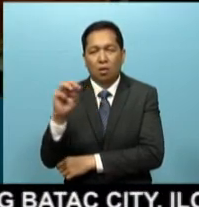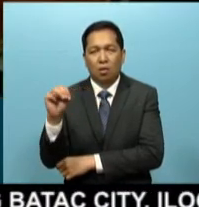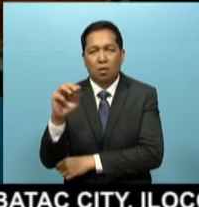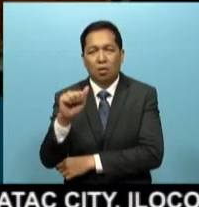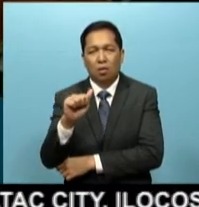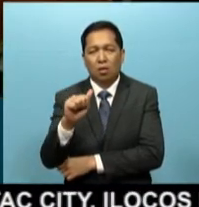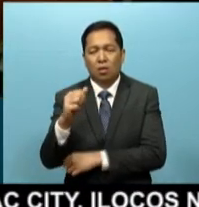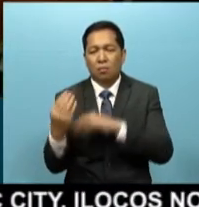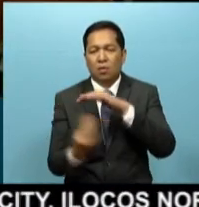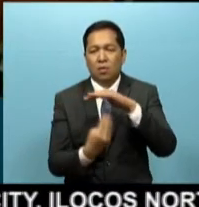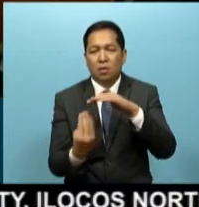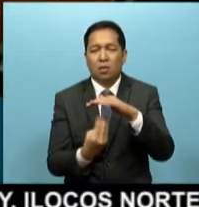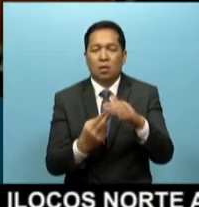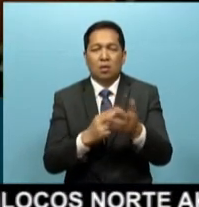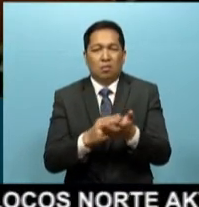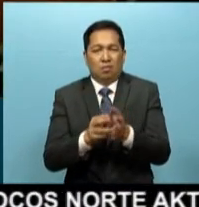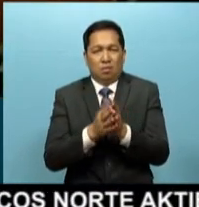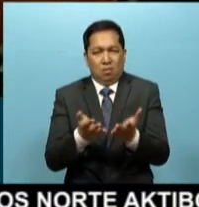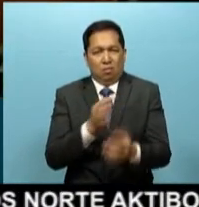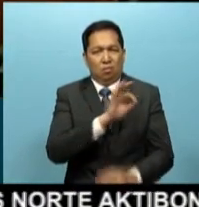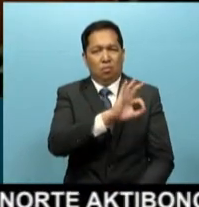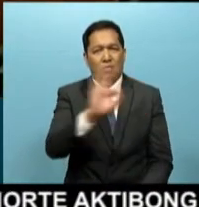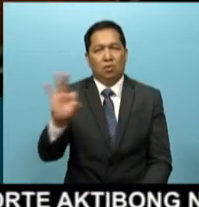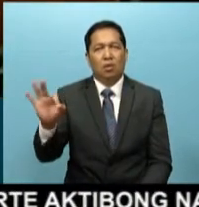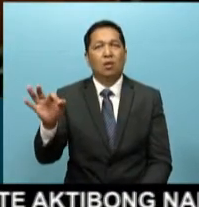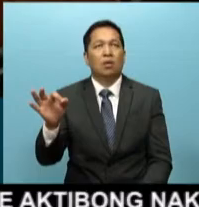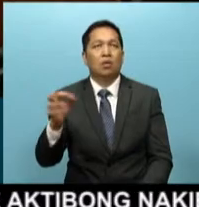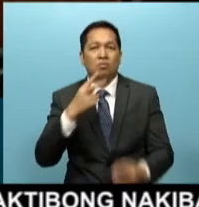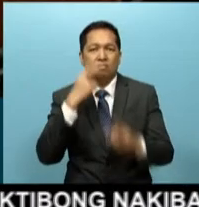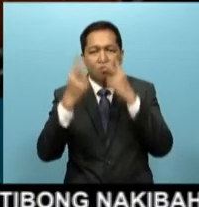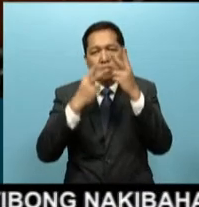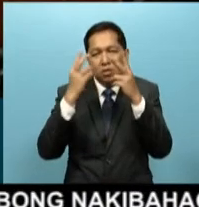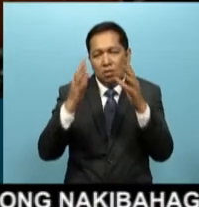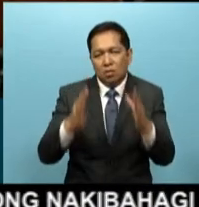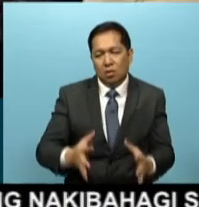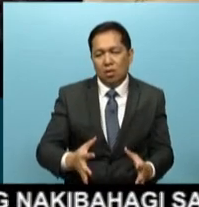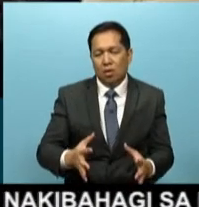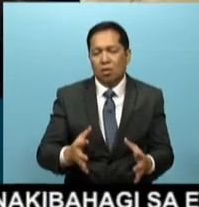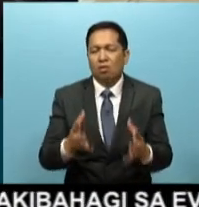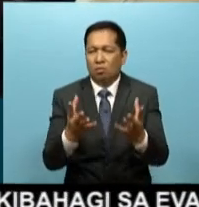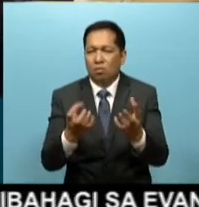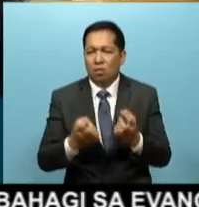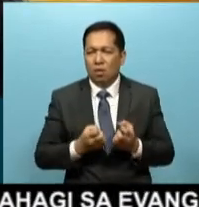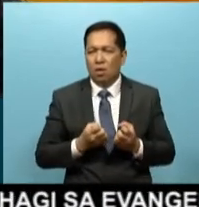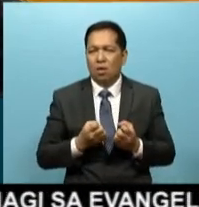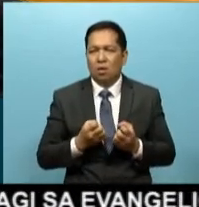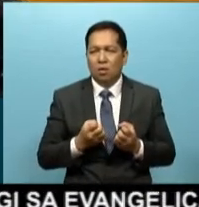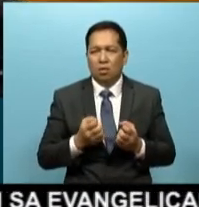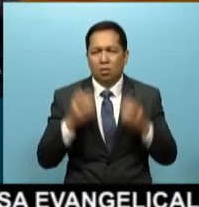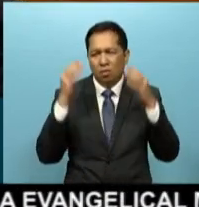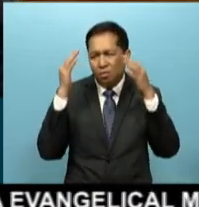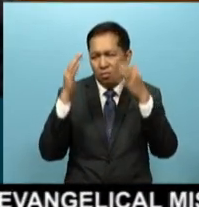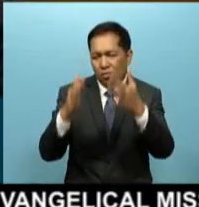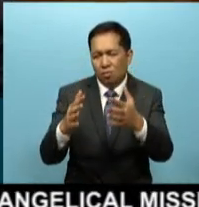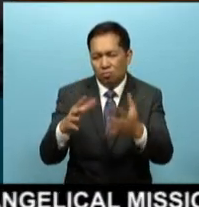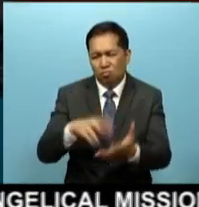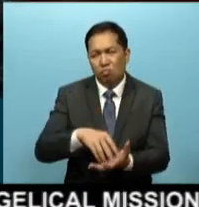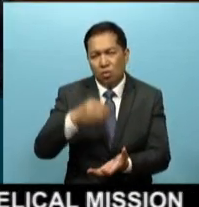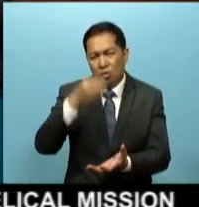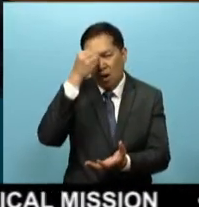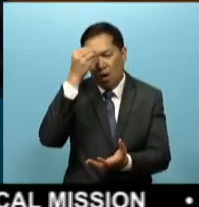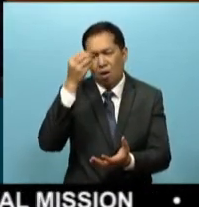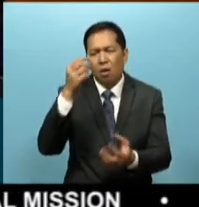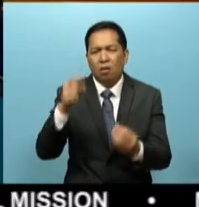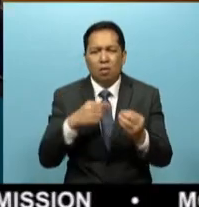was presented to the Brethren and beloved guest. Many showed interest in joining the Church of Christ, and others look forward to returning to learn more about the